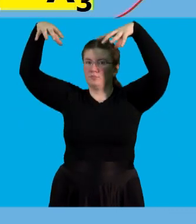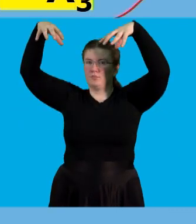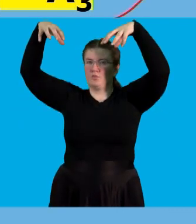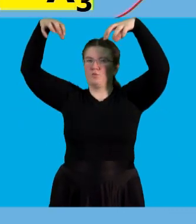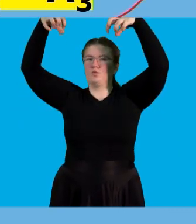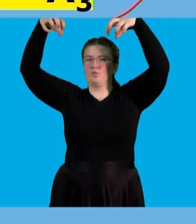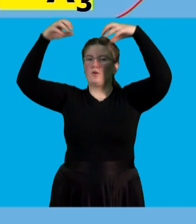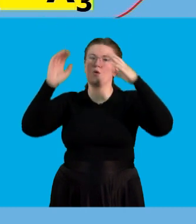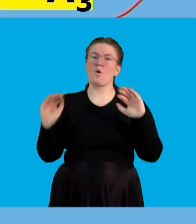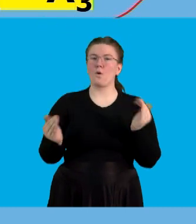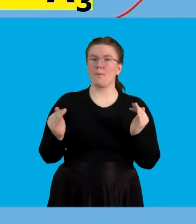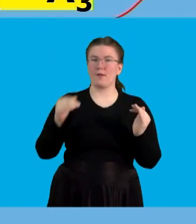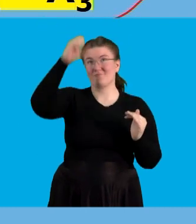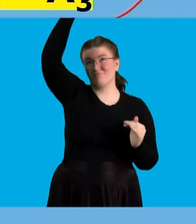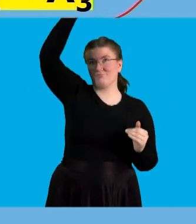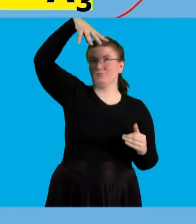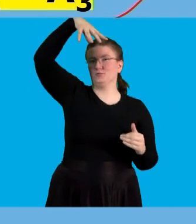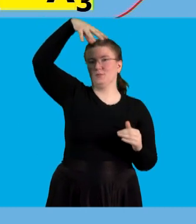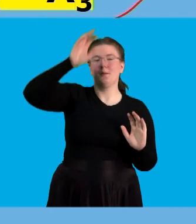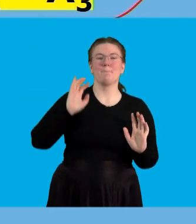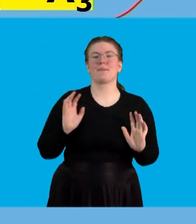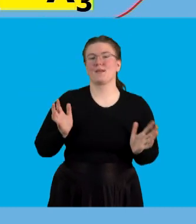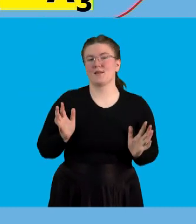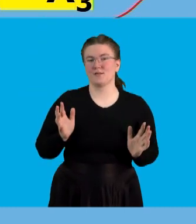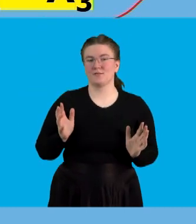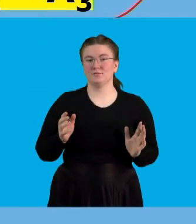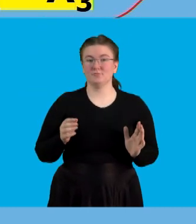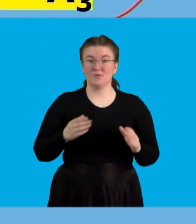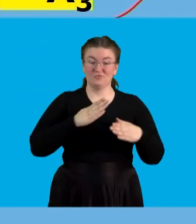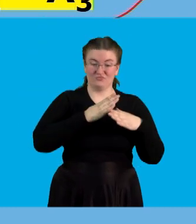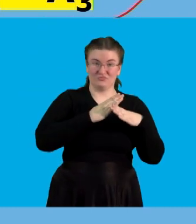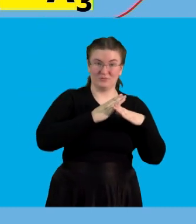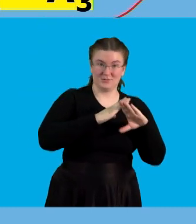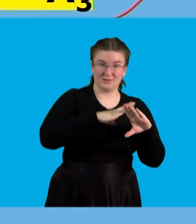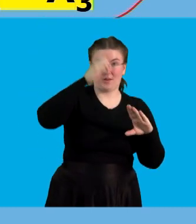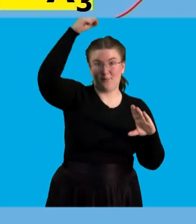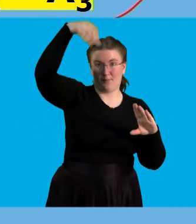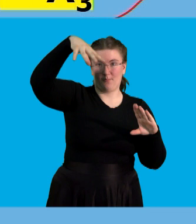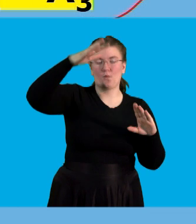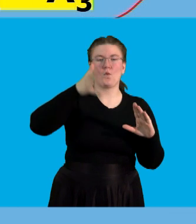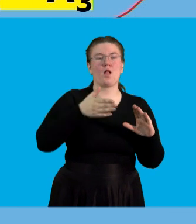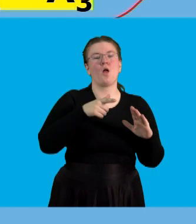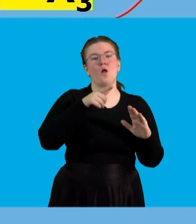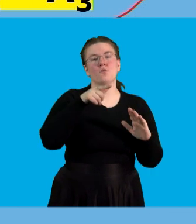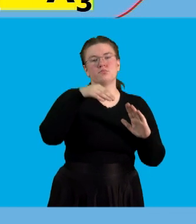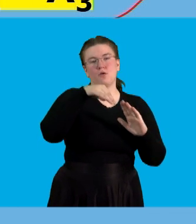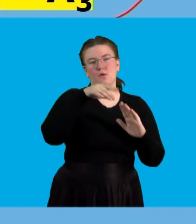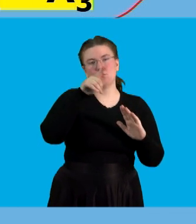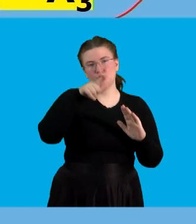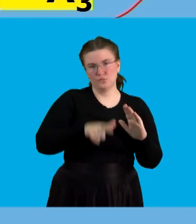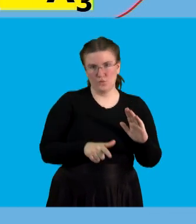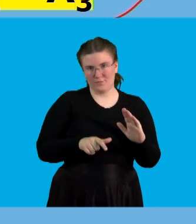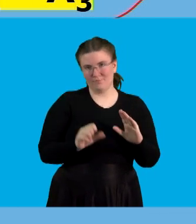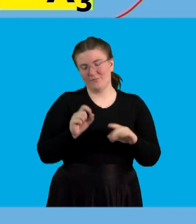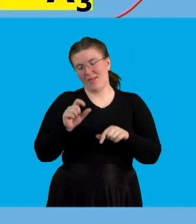this one. So this resistance of this circuit is going to be much lower than the resistance of this circuit. So